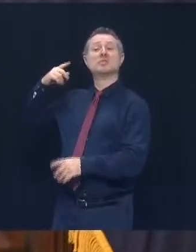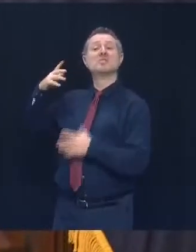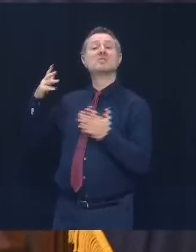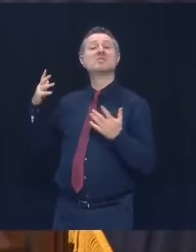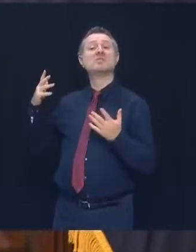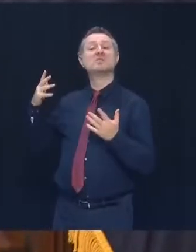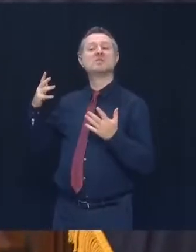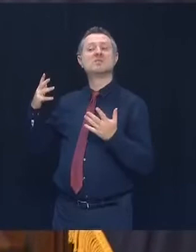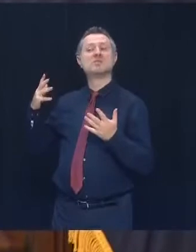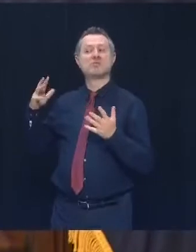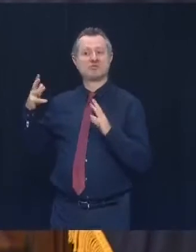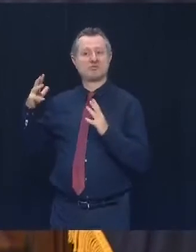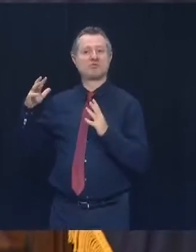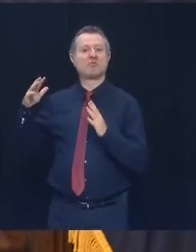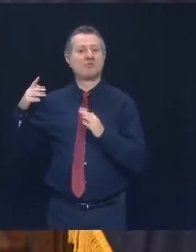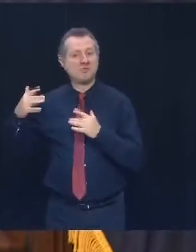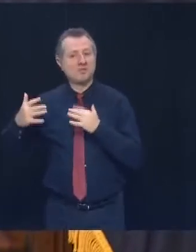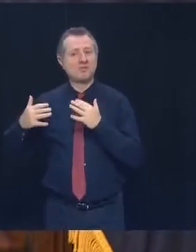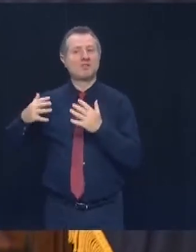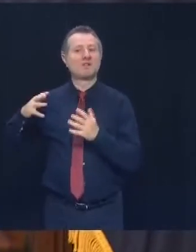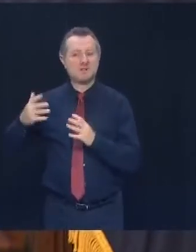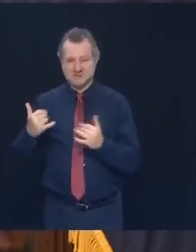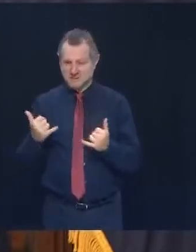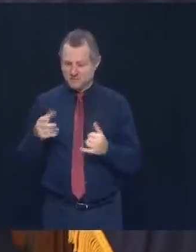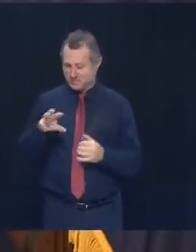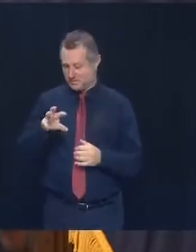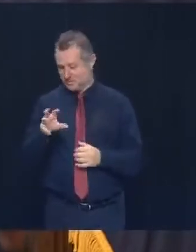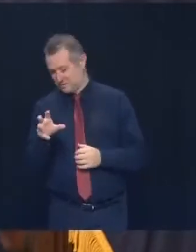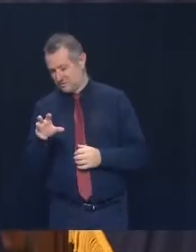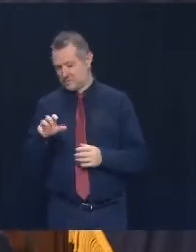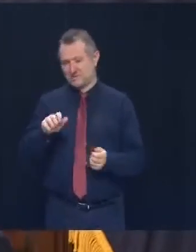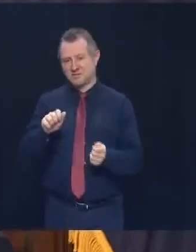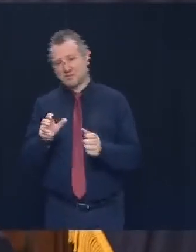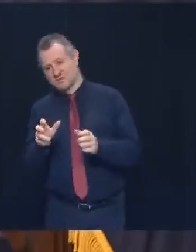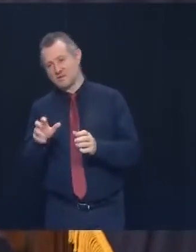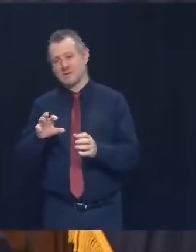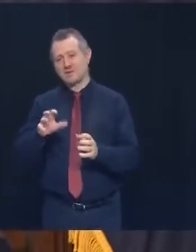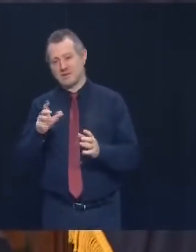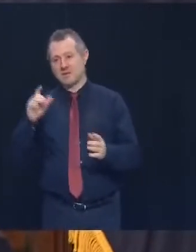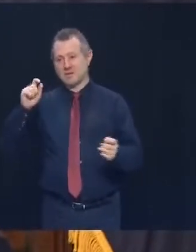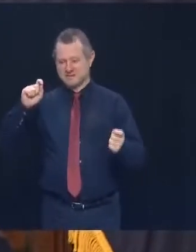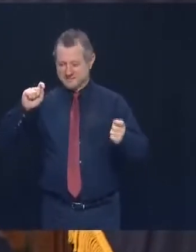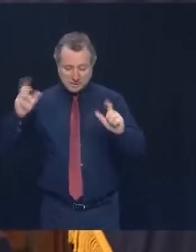and a recalibration, reducing activity. Remember,